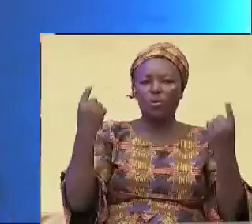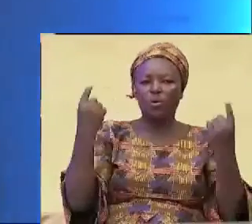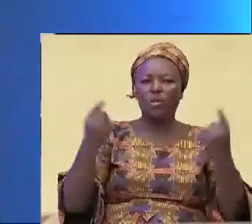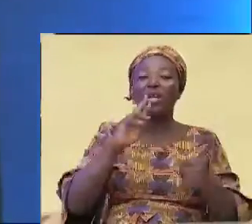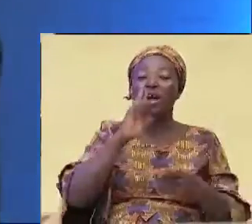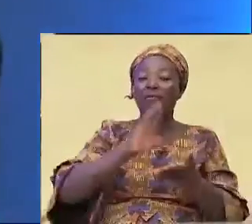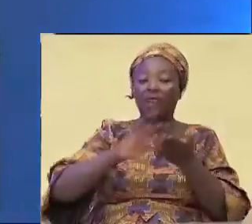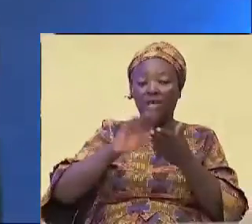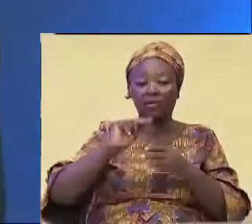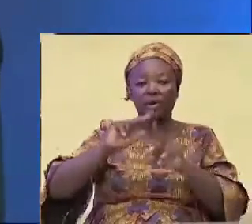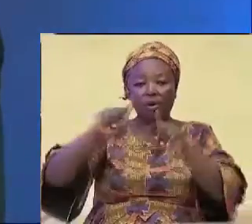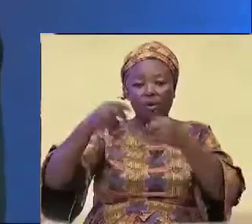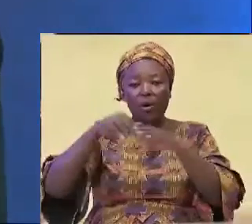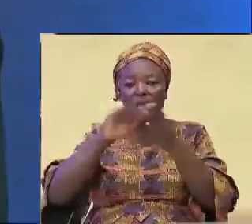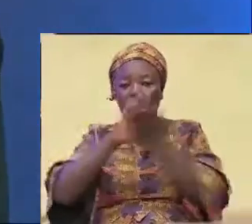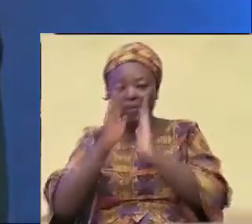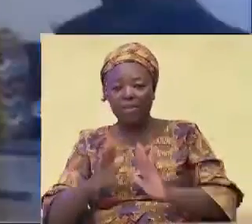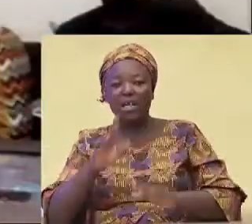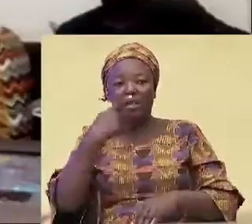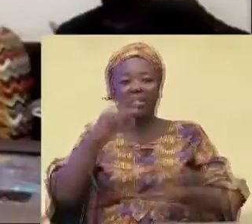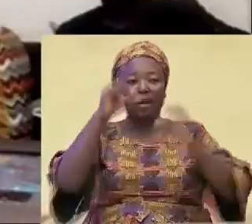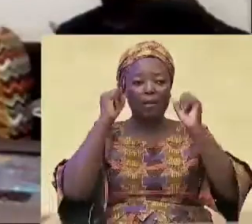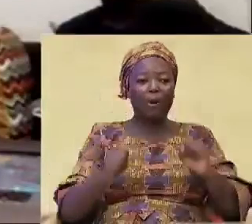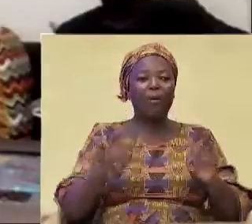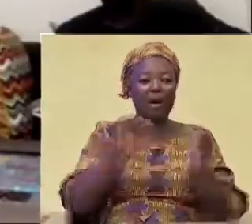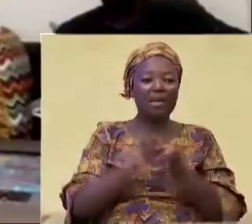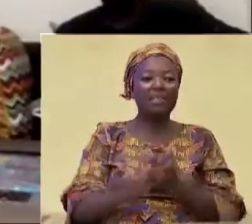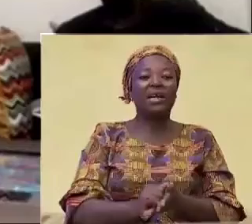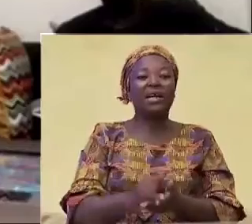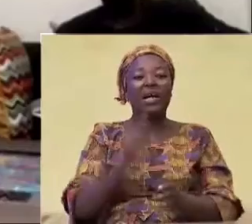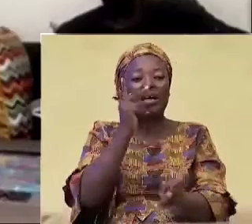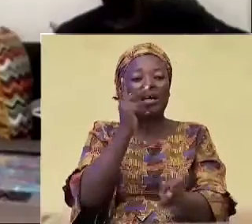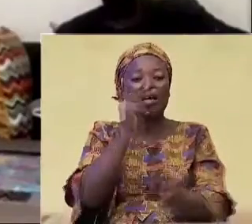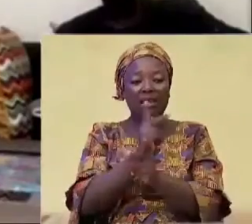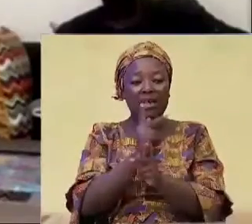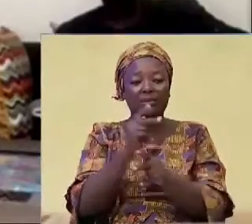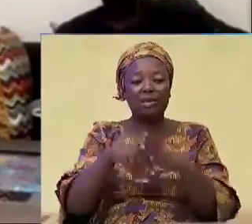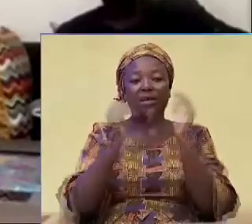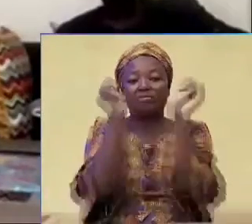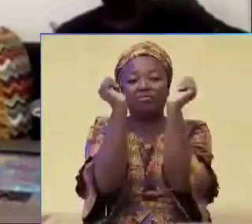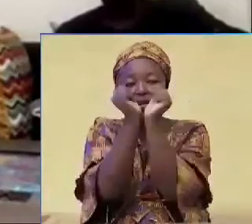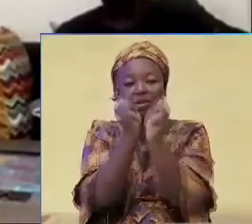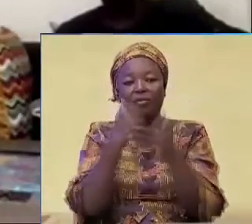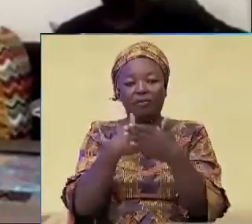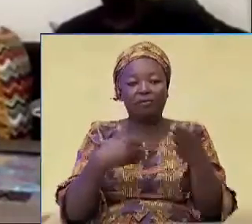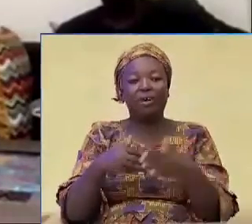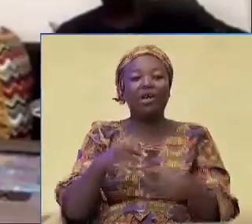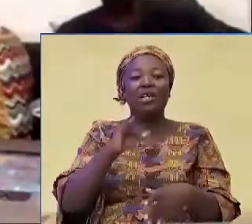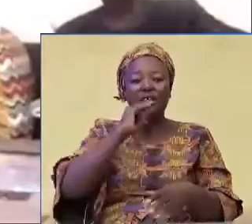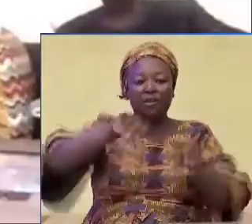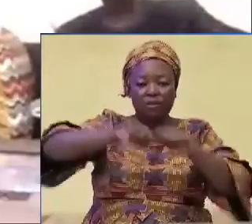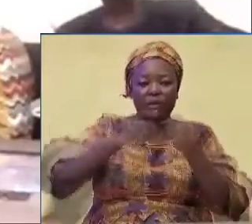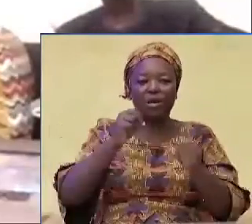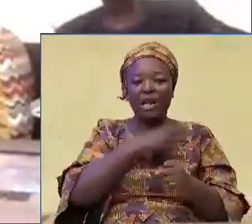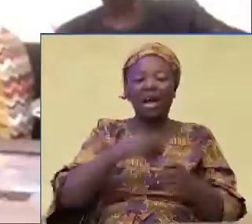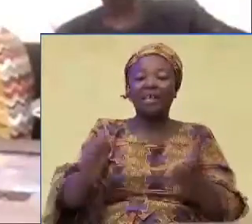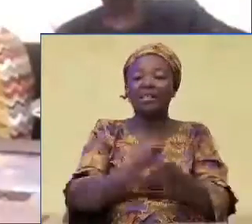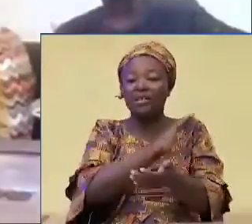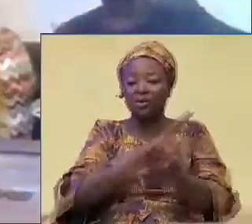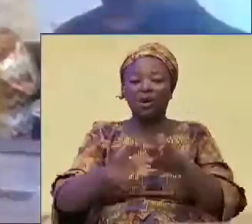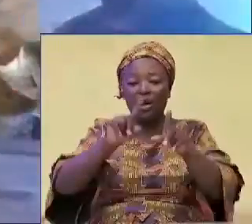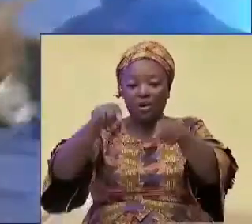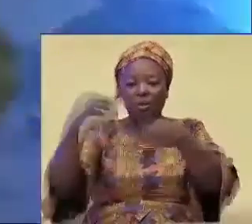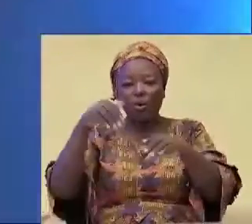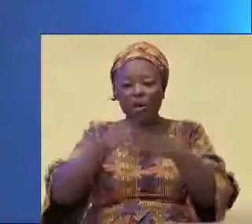are forgiven, go in peace. The power that held you captive before is broken